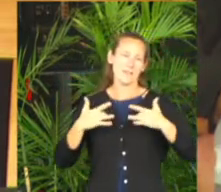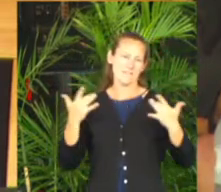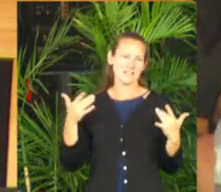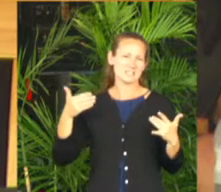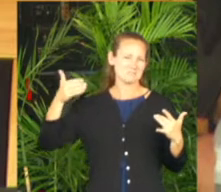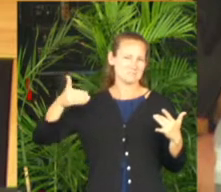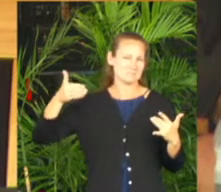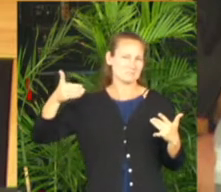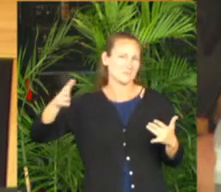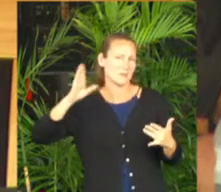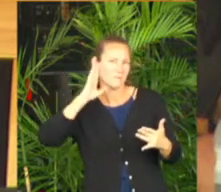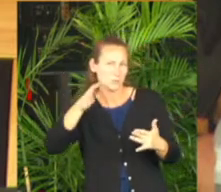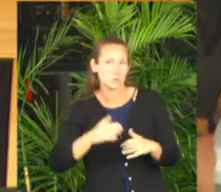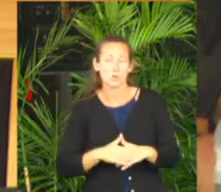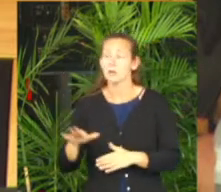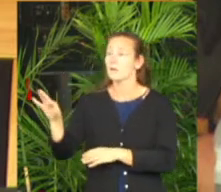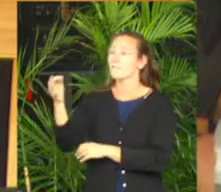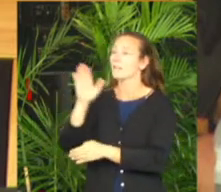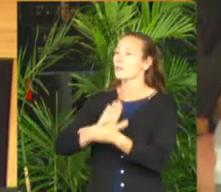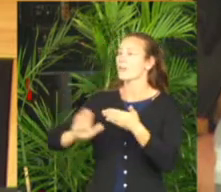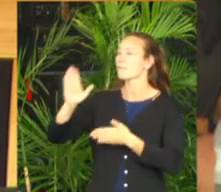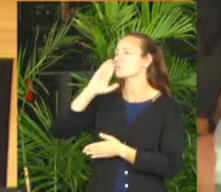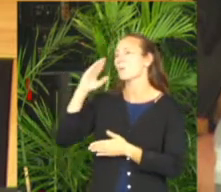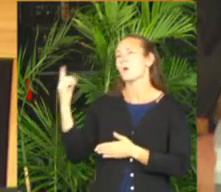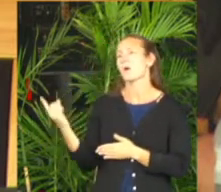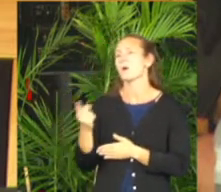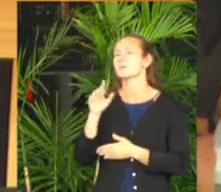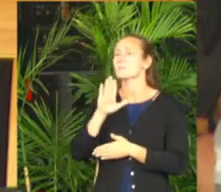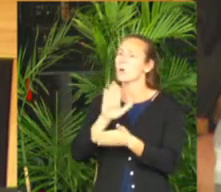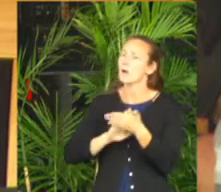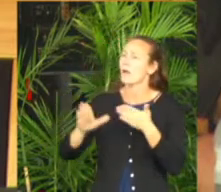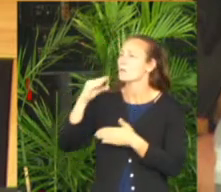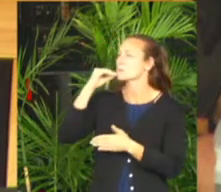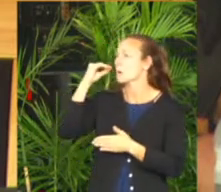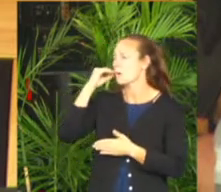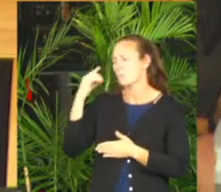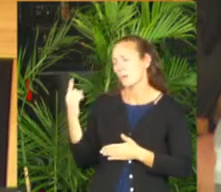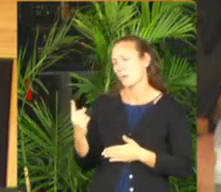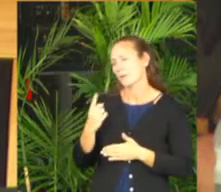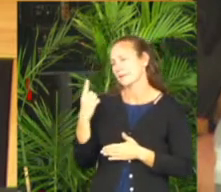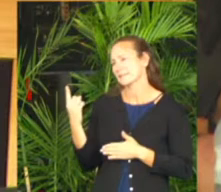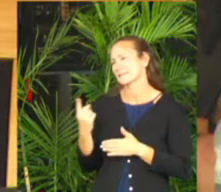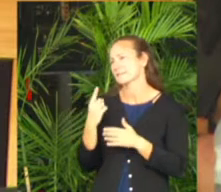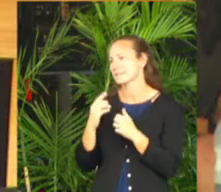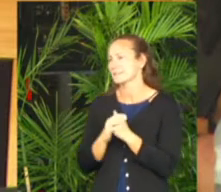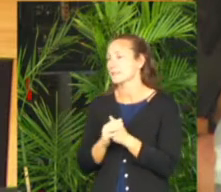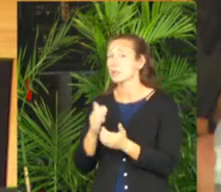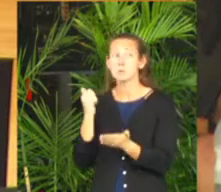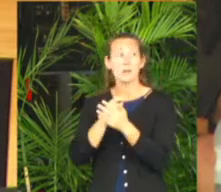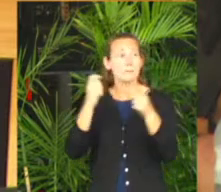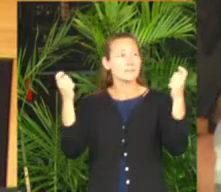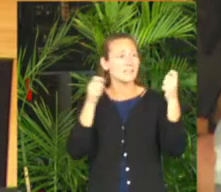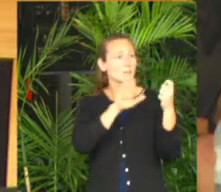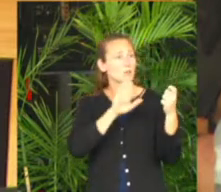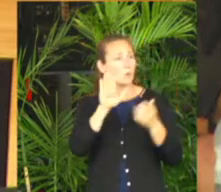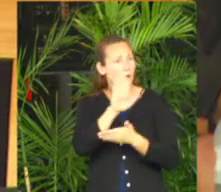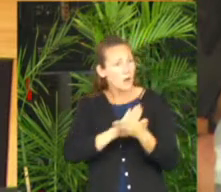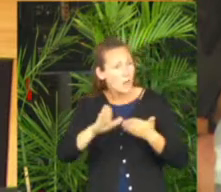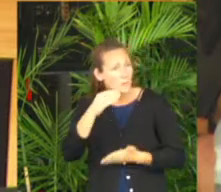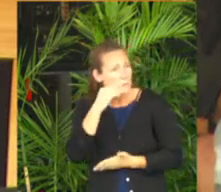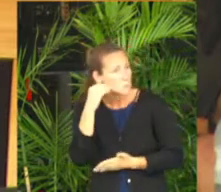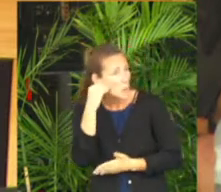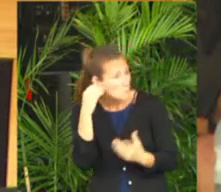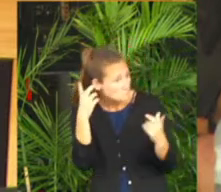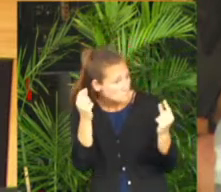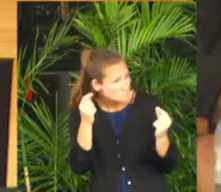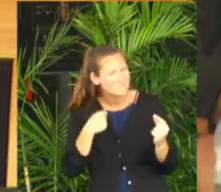future. Flagler College will always be your college home. To help celebrate your college home,